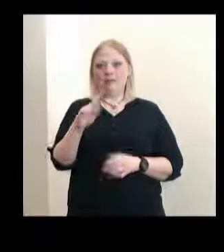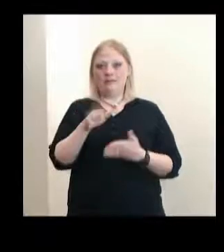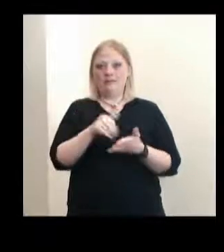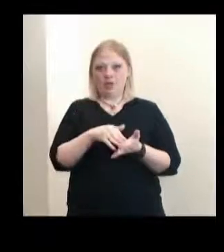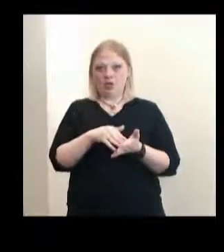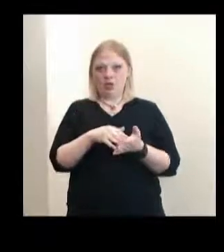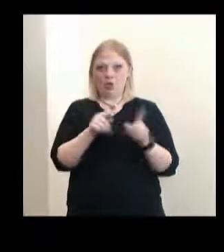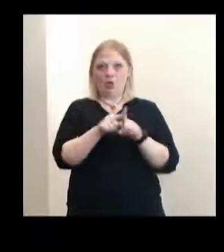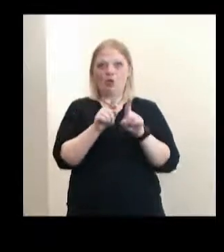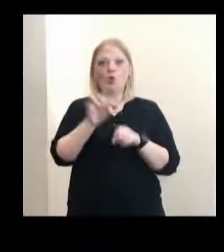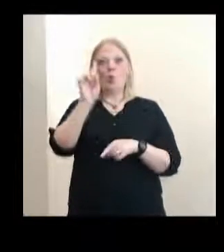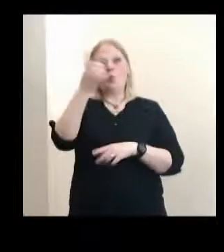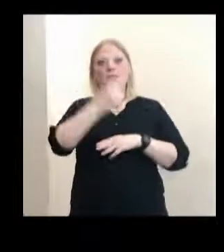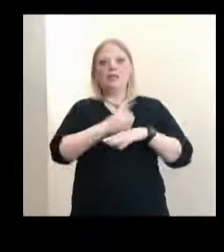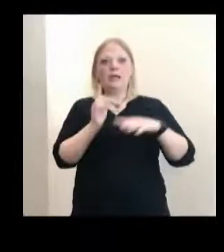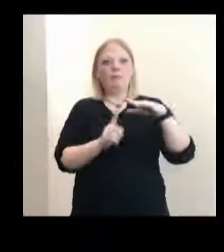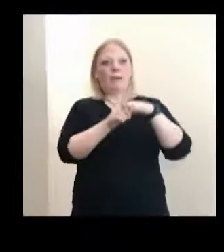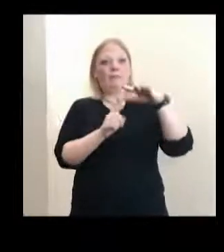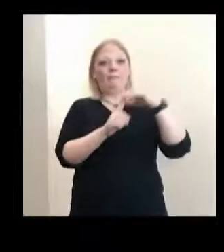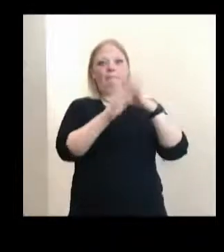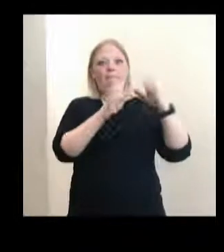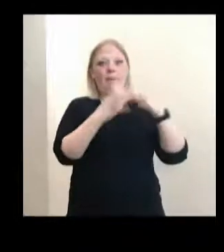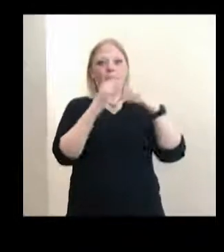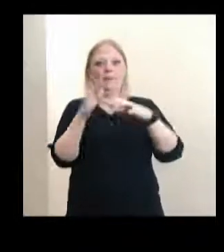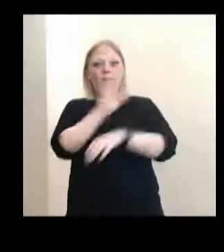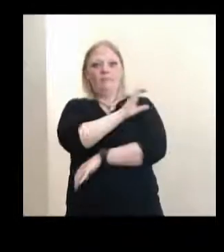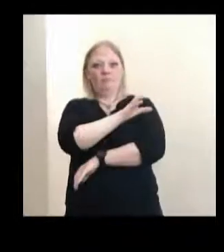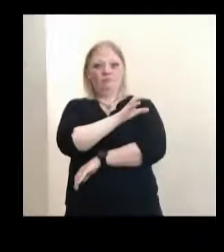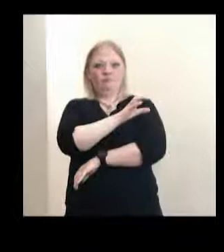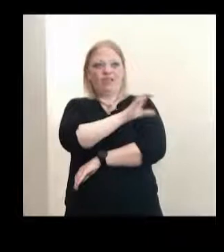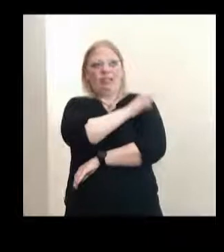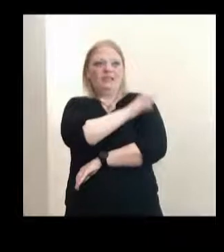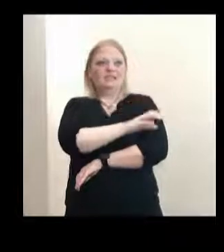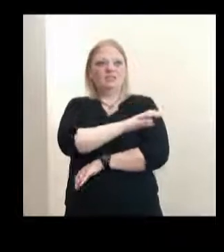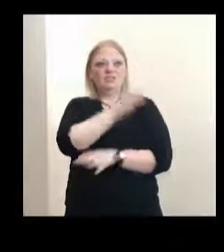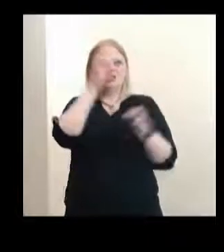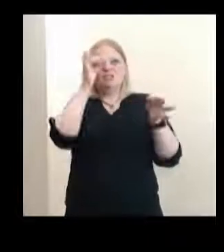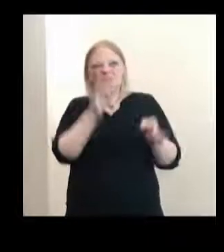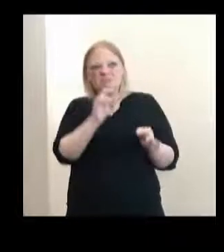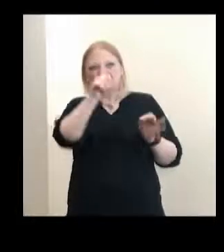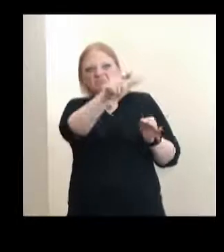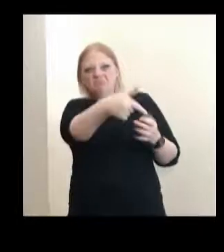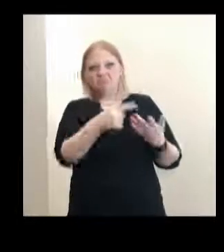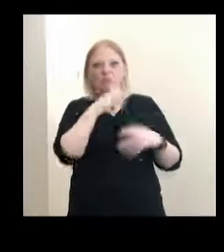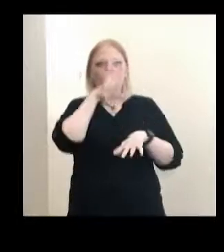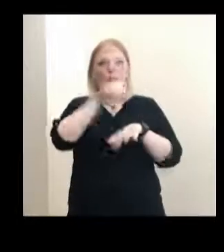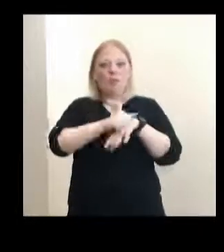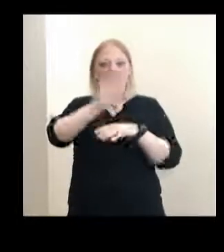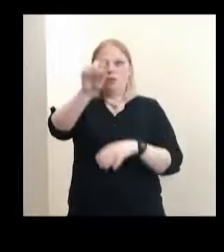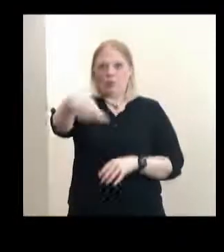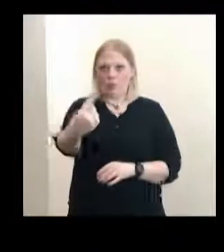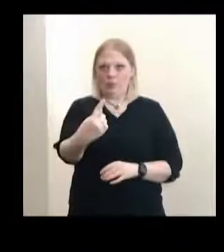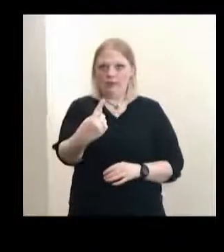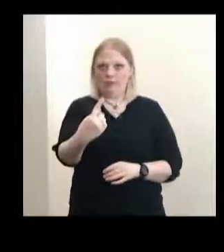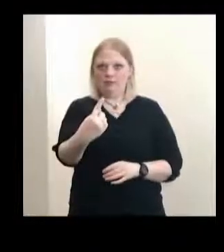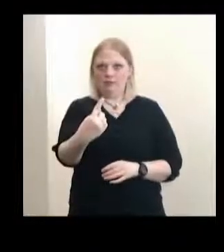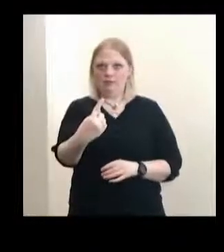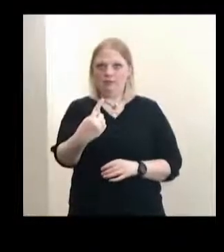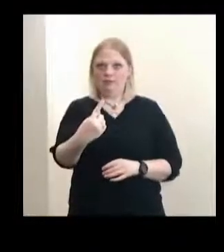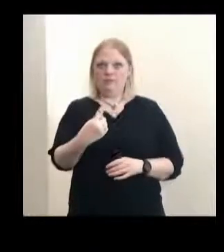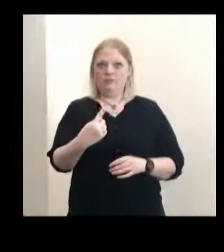doing one-day pop-up clinics at various locations to be determined across Erie County. These are all by appointment only, and I